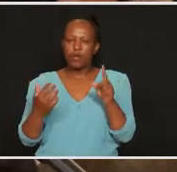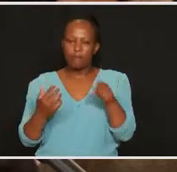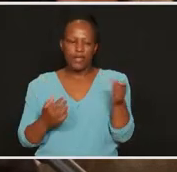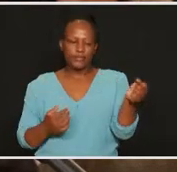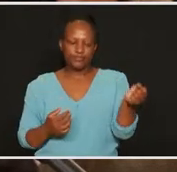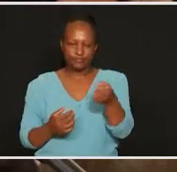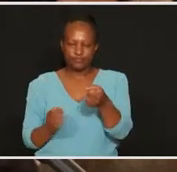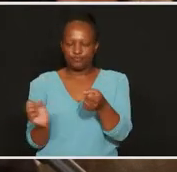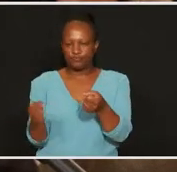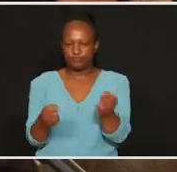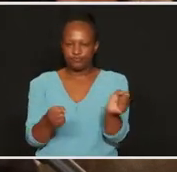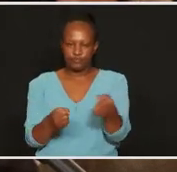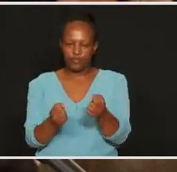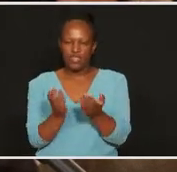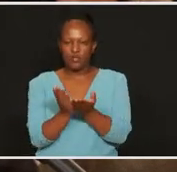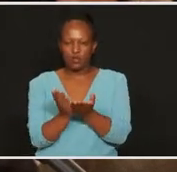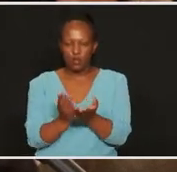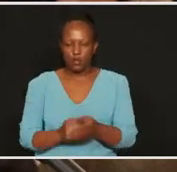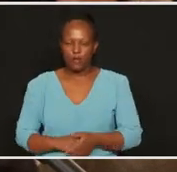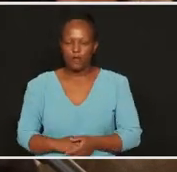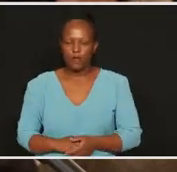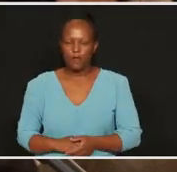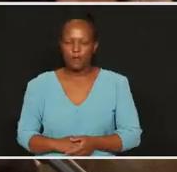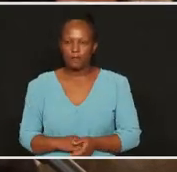absorbed in the schools as well